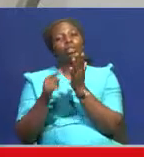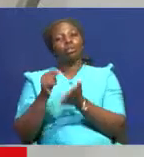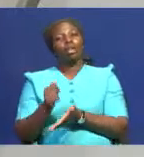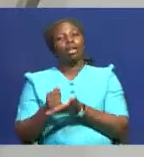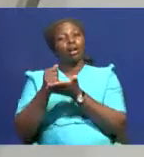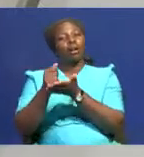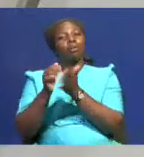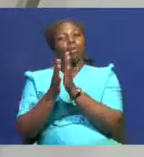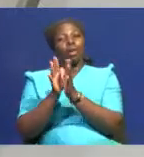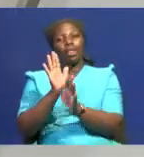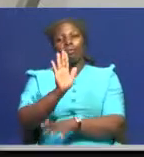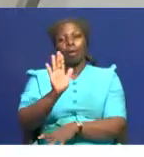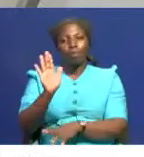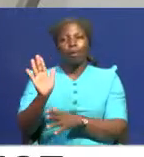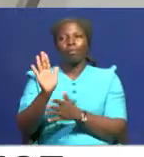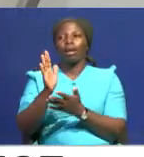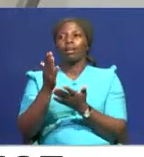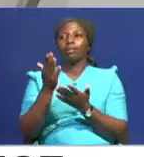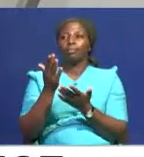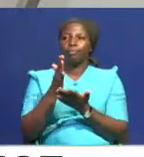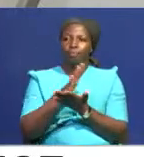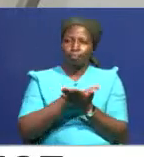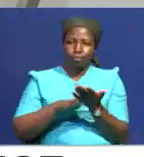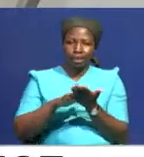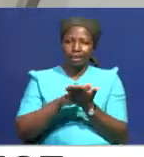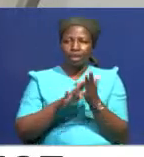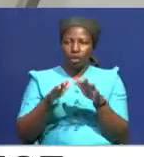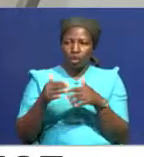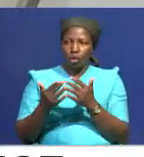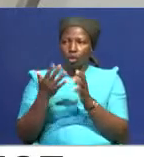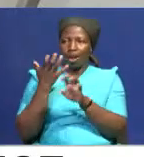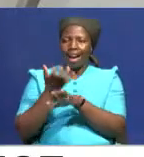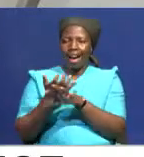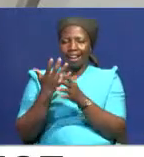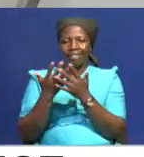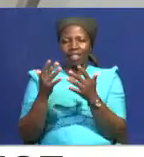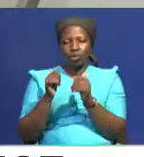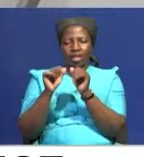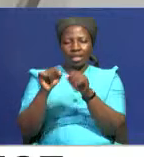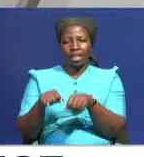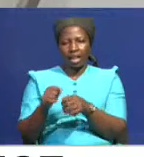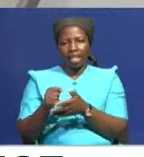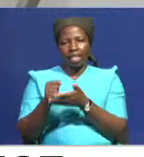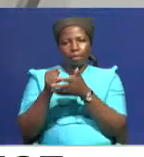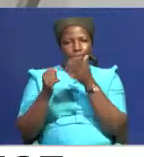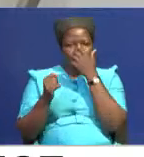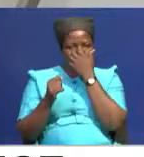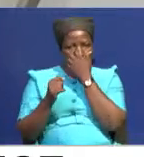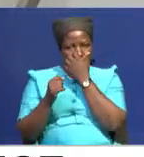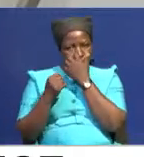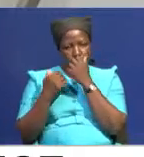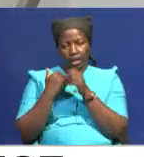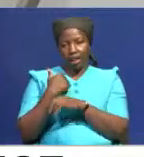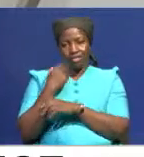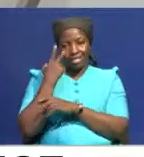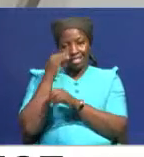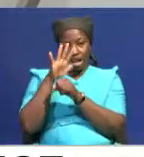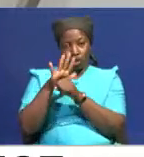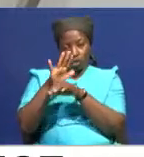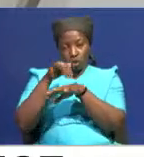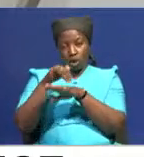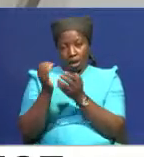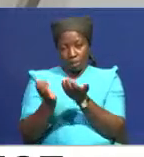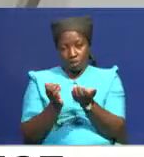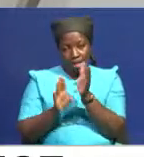help with their basic or any complex task that can be able to do this. So we've seen a lot in terms of business